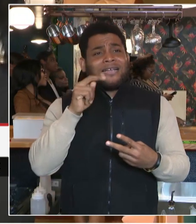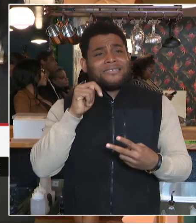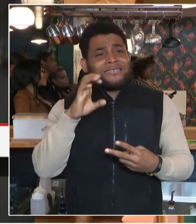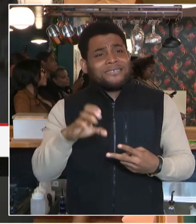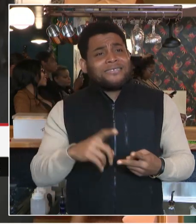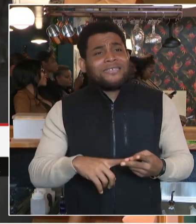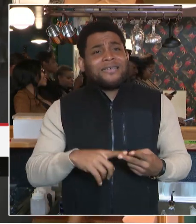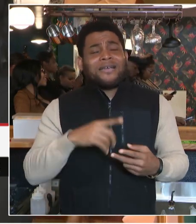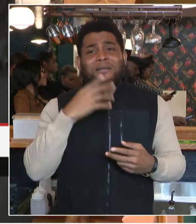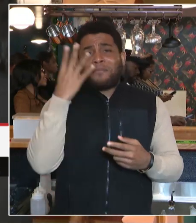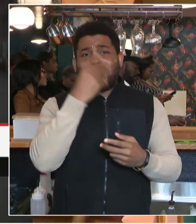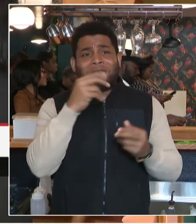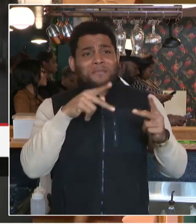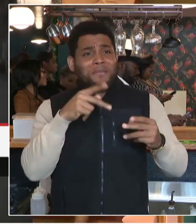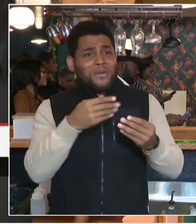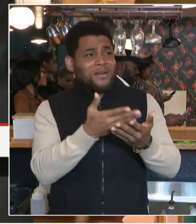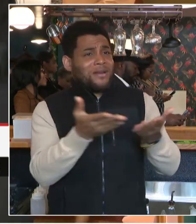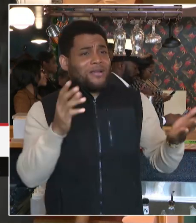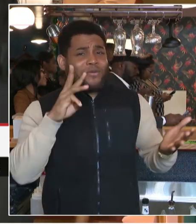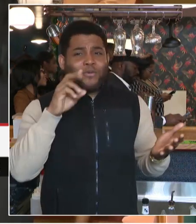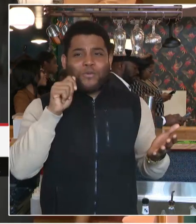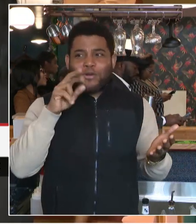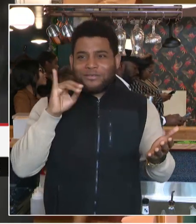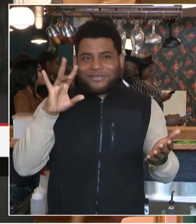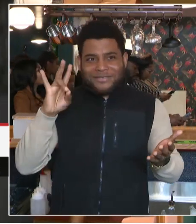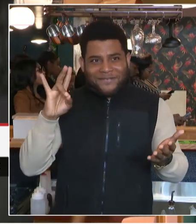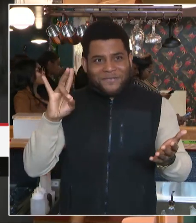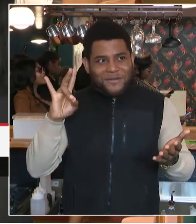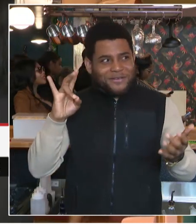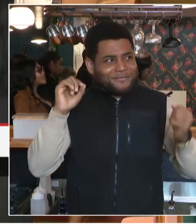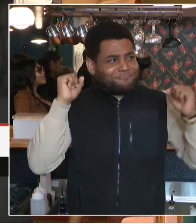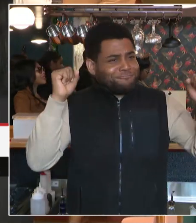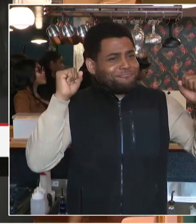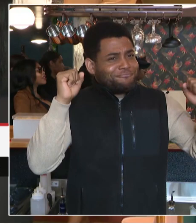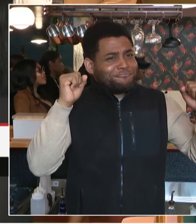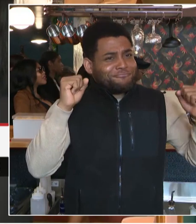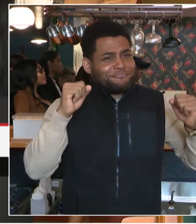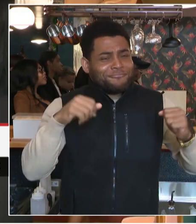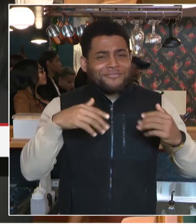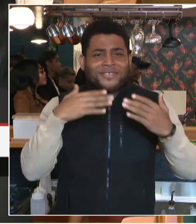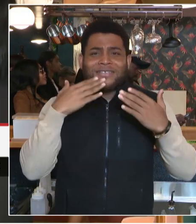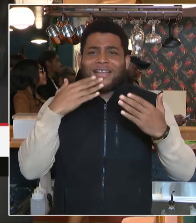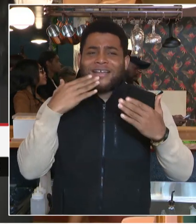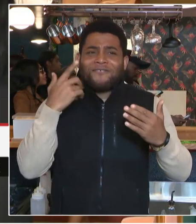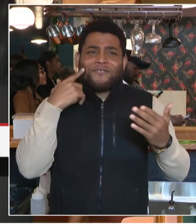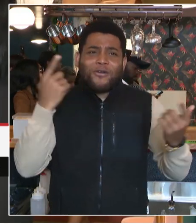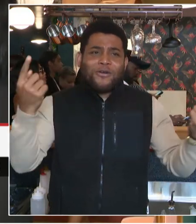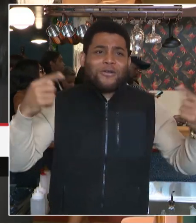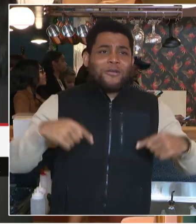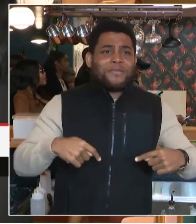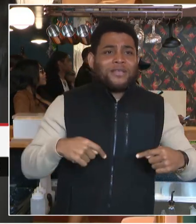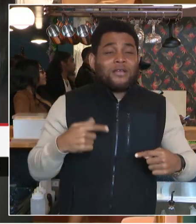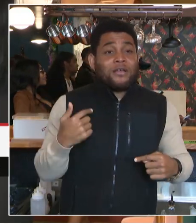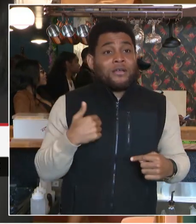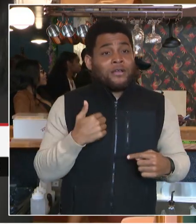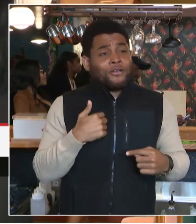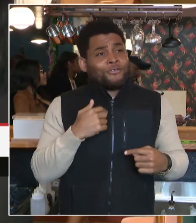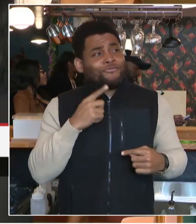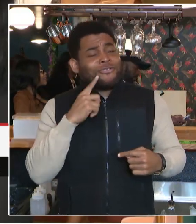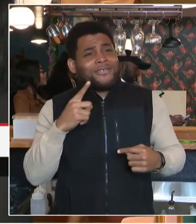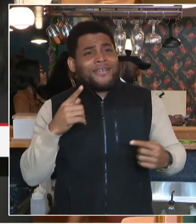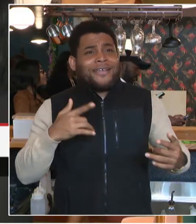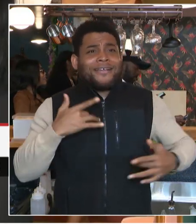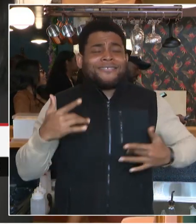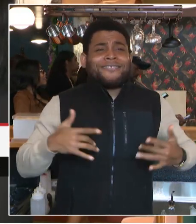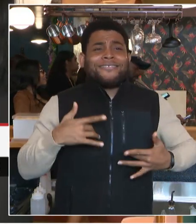Not only are we gathered here today to have our grand opening of our first restaurant of Ward 7, but we're also here to do